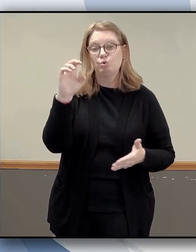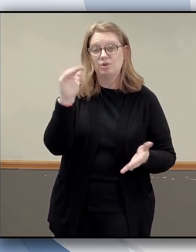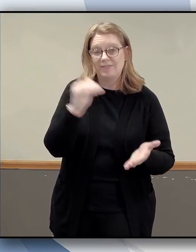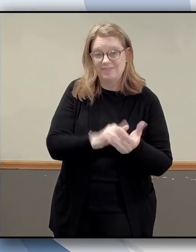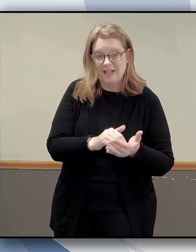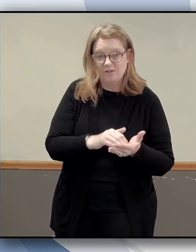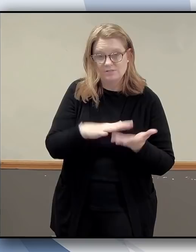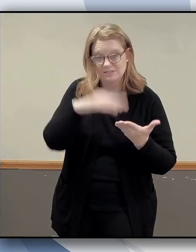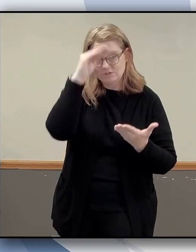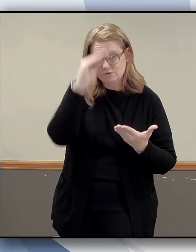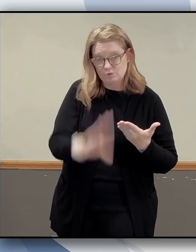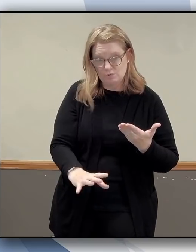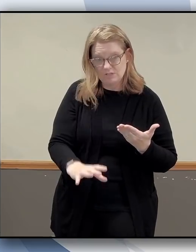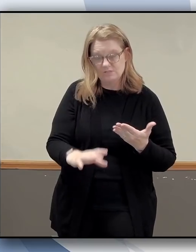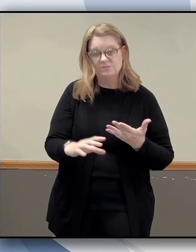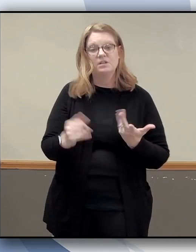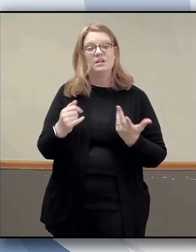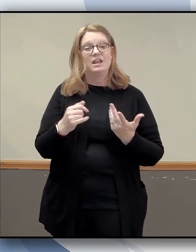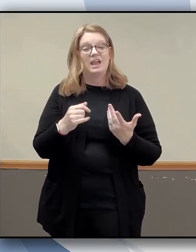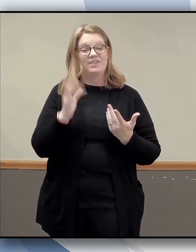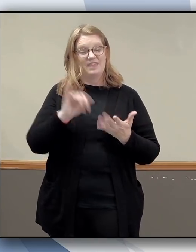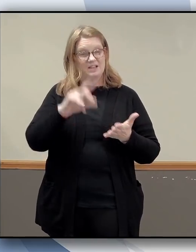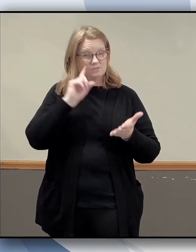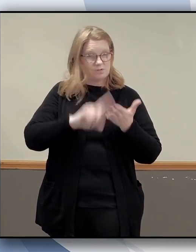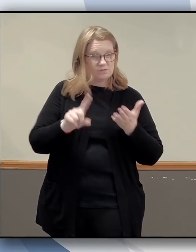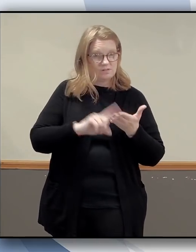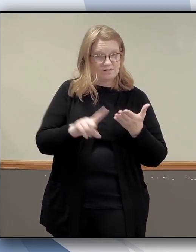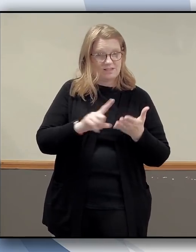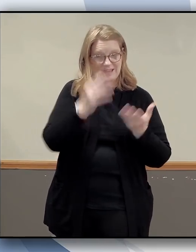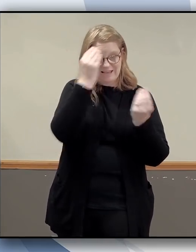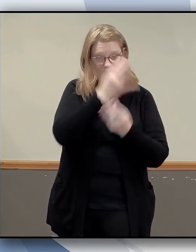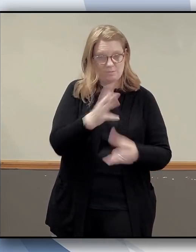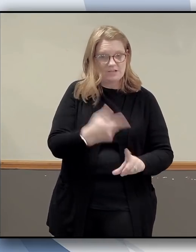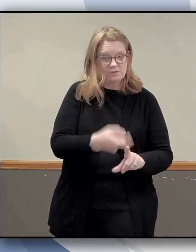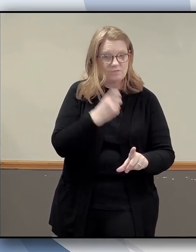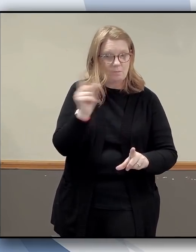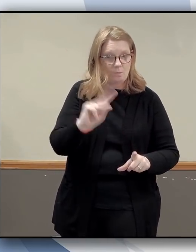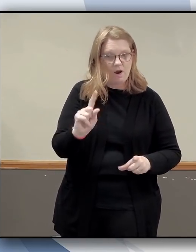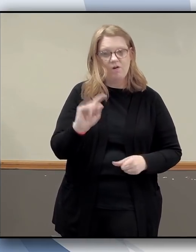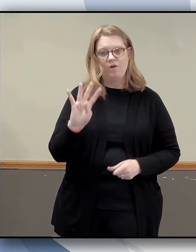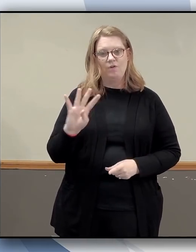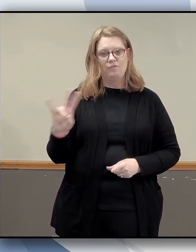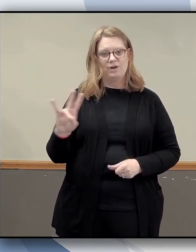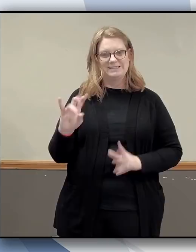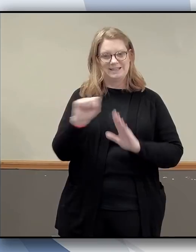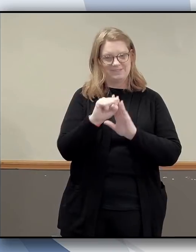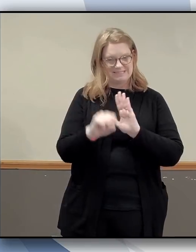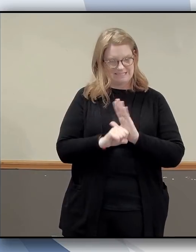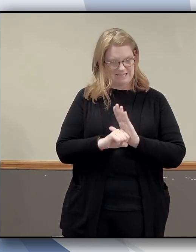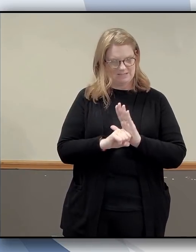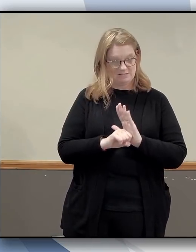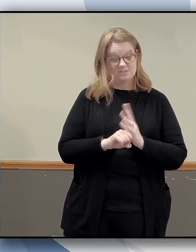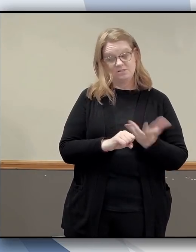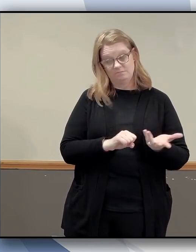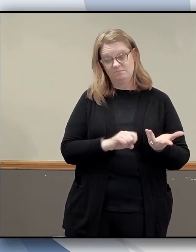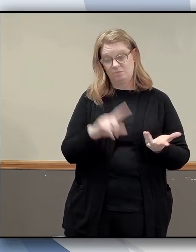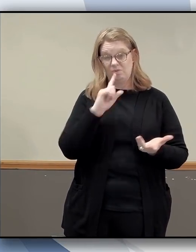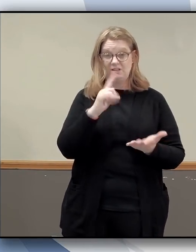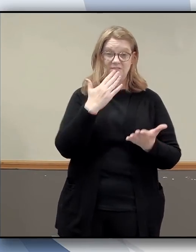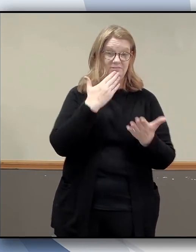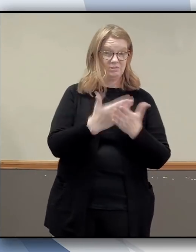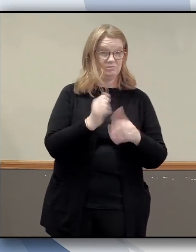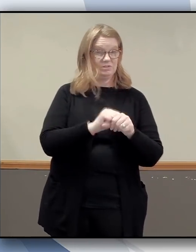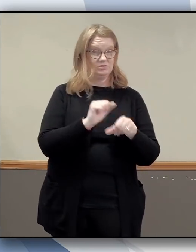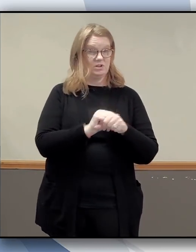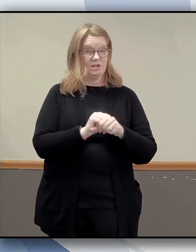from 47 states, including North Dakota. So again, great job to the schools on implementing a safe return